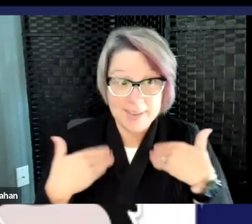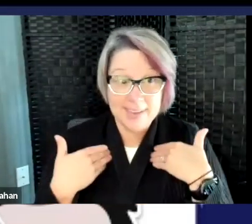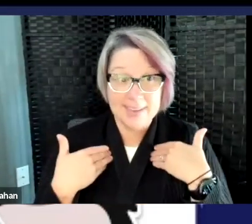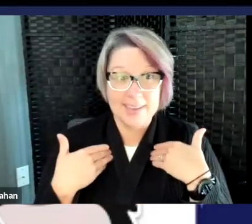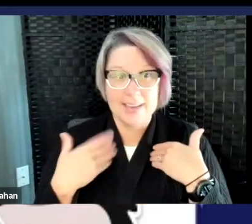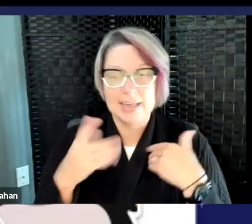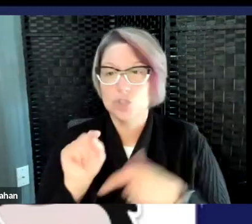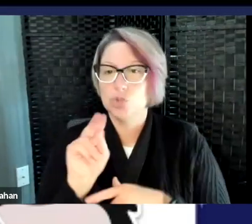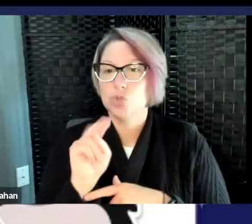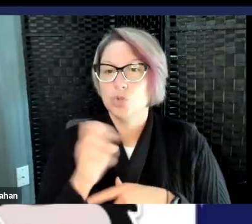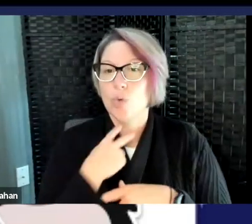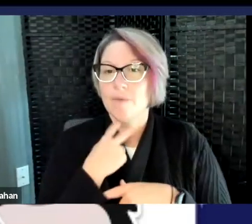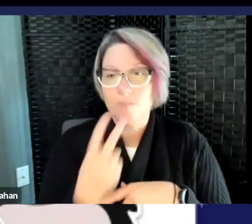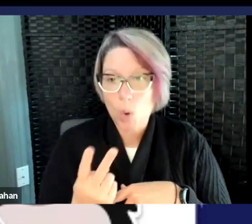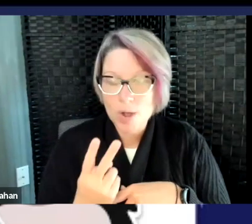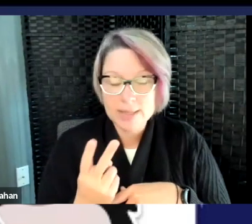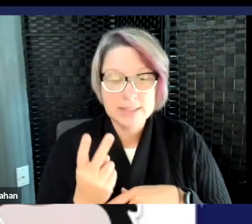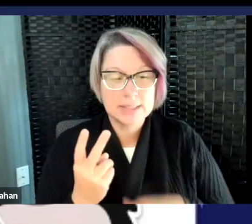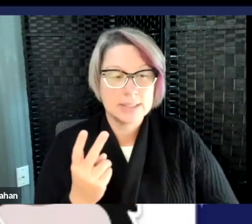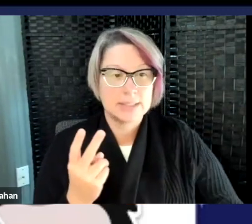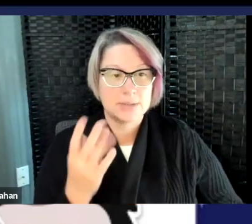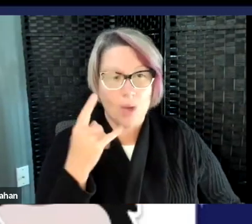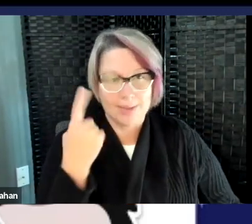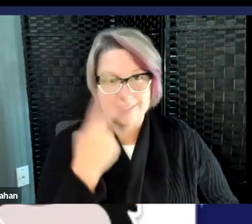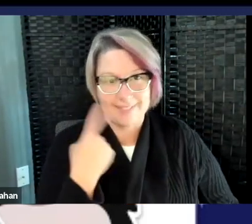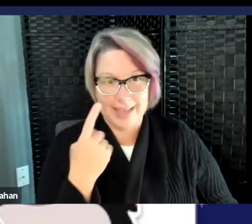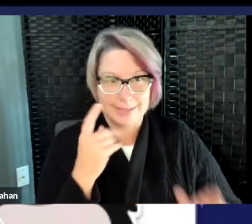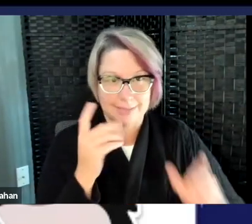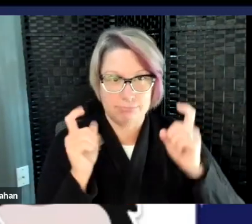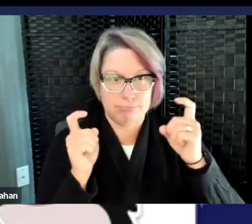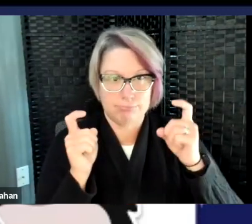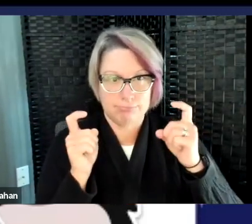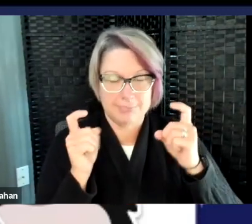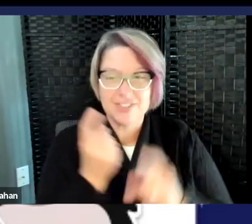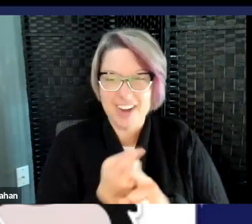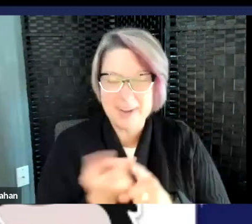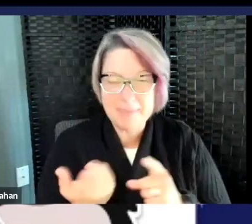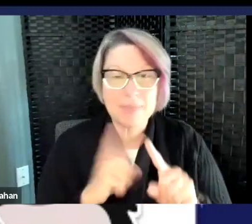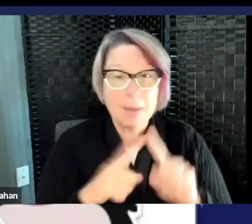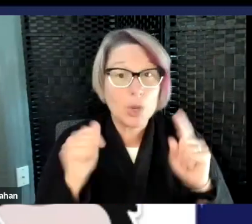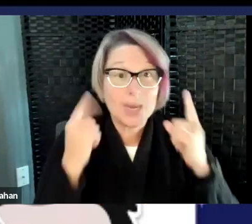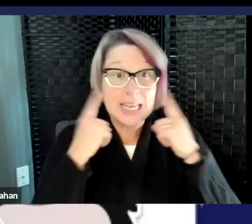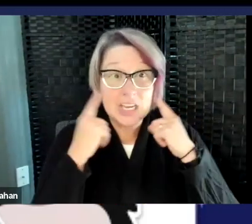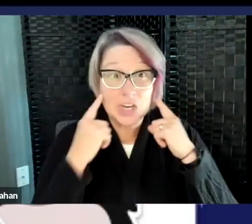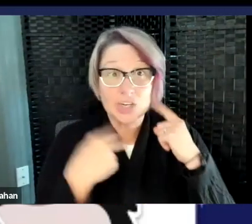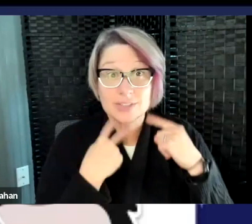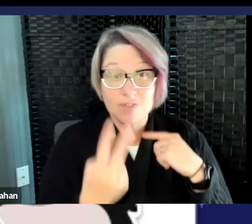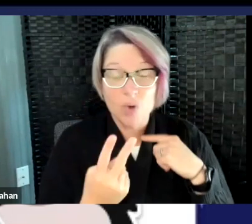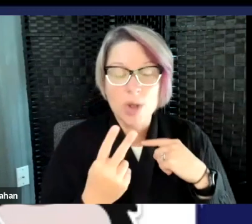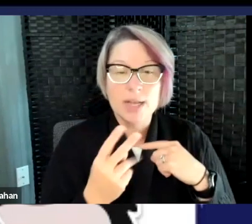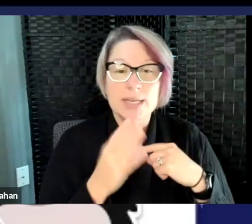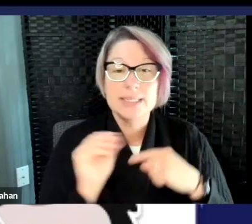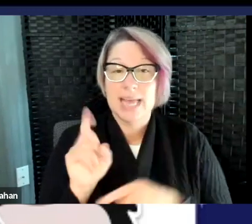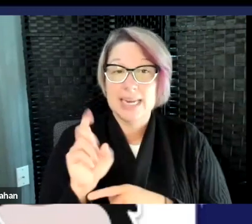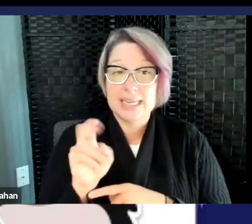voice. And because his face doesn't change very much, does it? But you could hear it in his voice for sure. And then Eden, you noticed at